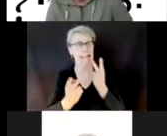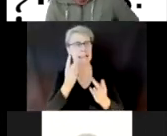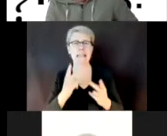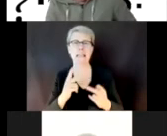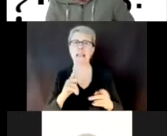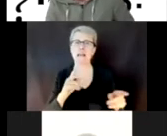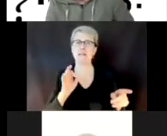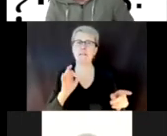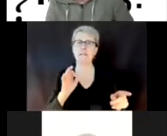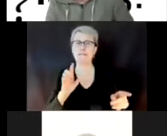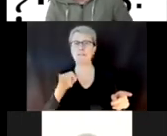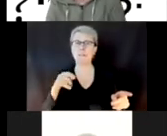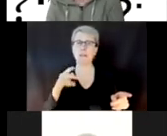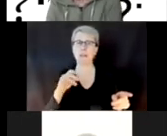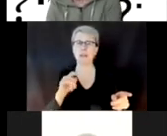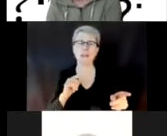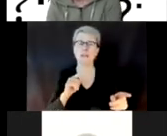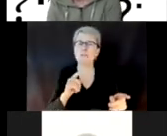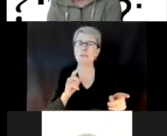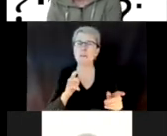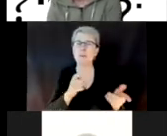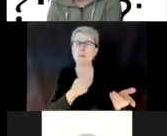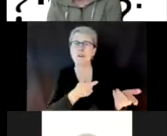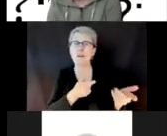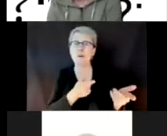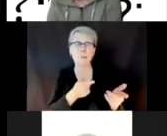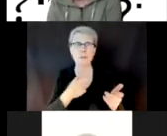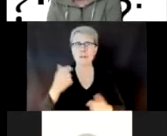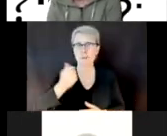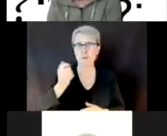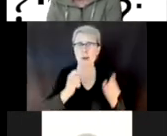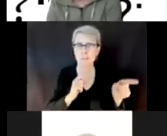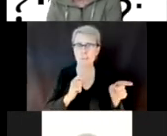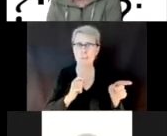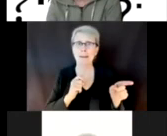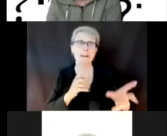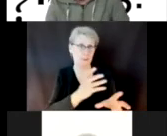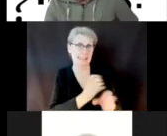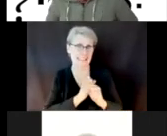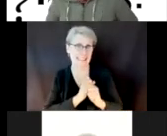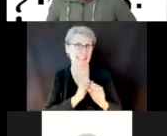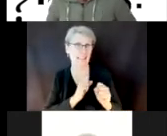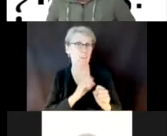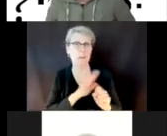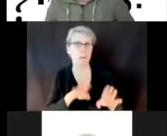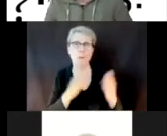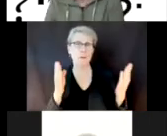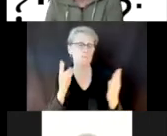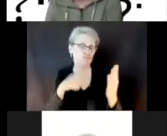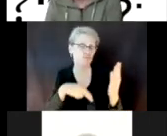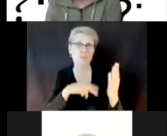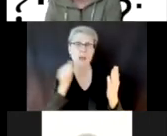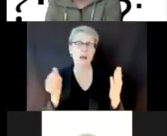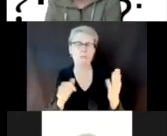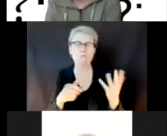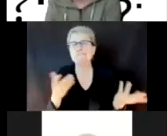engagement. People would subscribe to them and sign up to them, but then never read them. So I guess it depends what you're